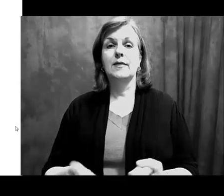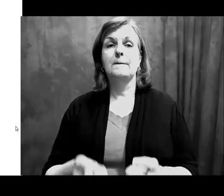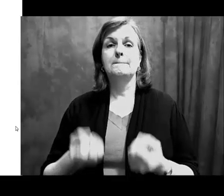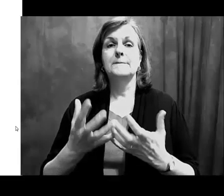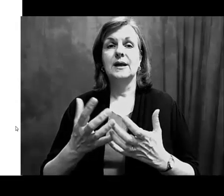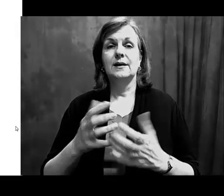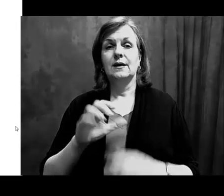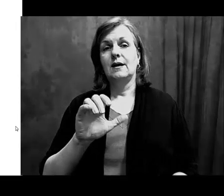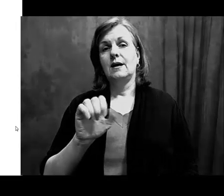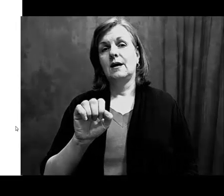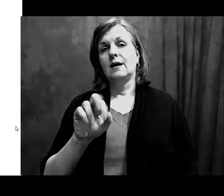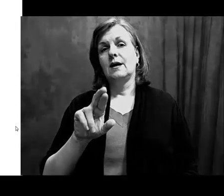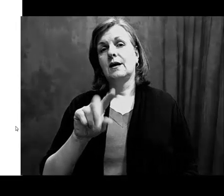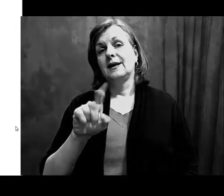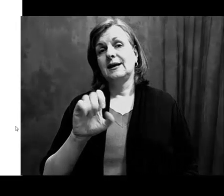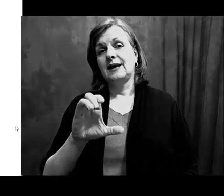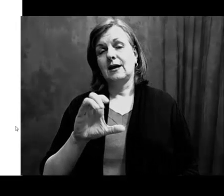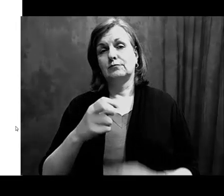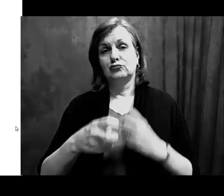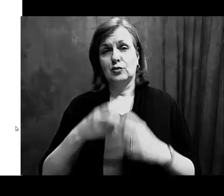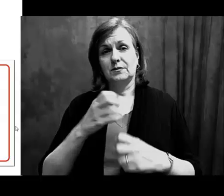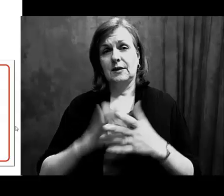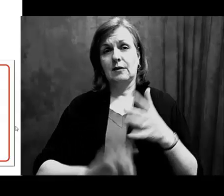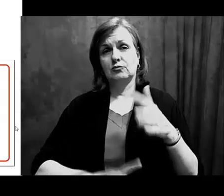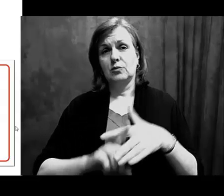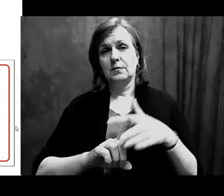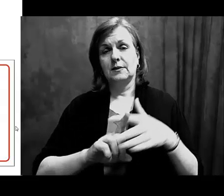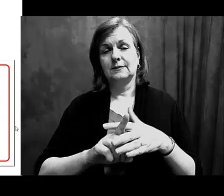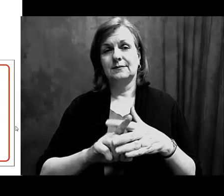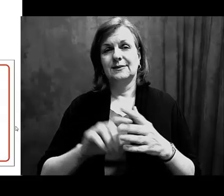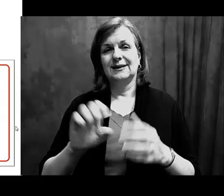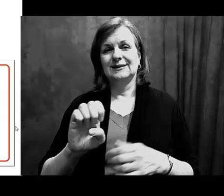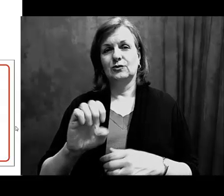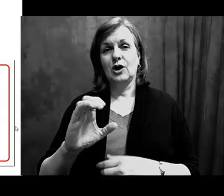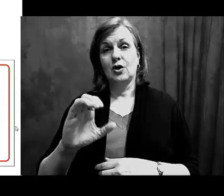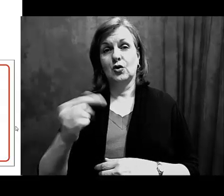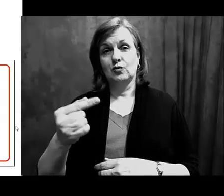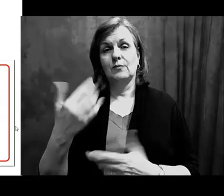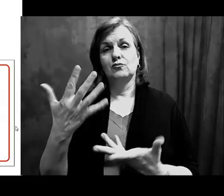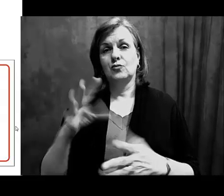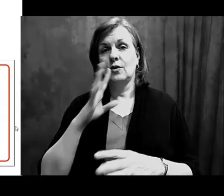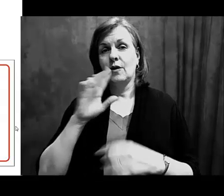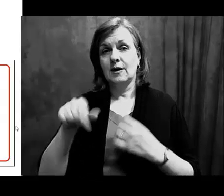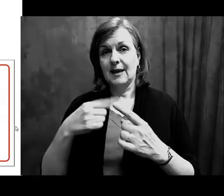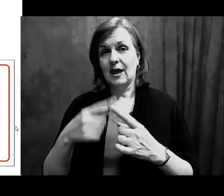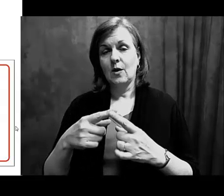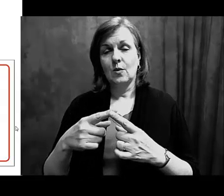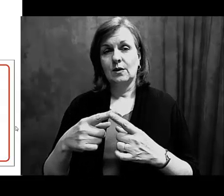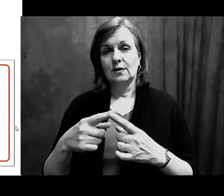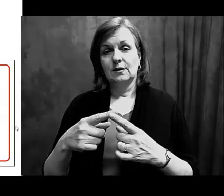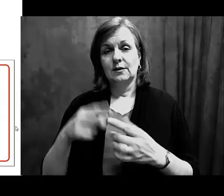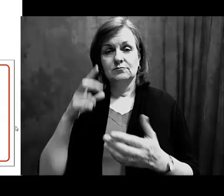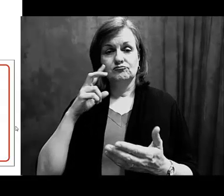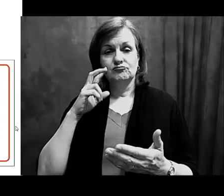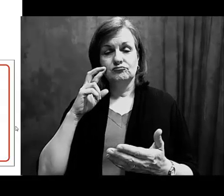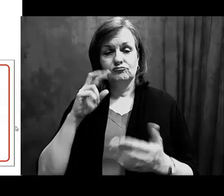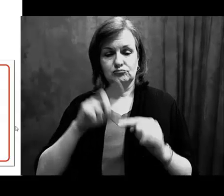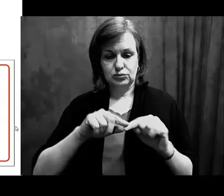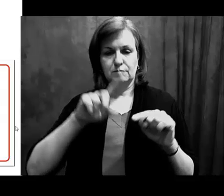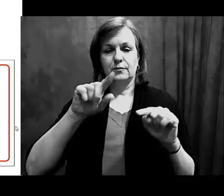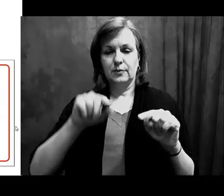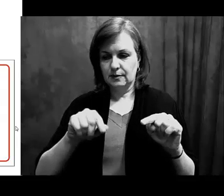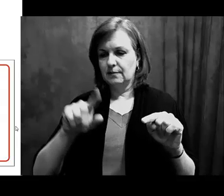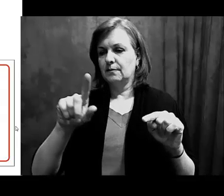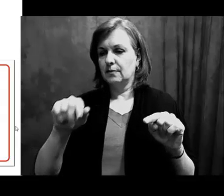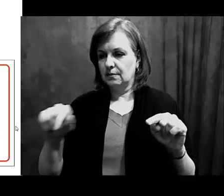We, of course, have many cardiac complications that can arise. The electrocardiogram that we already talked about actually